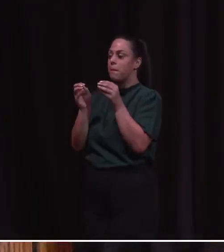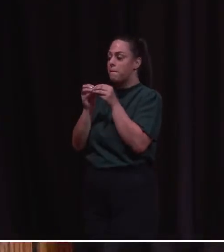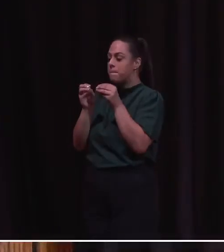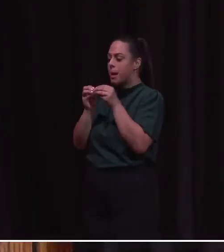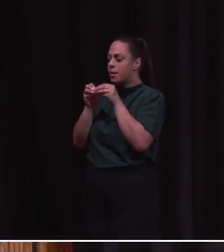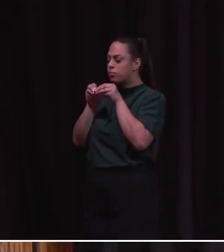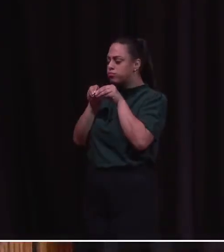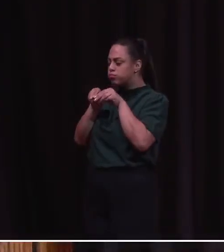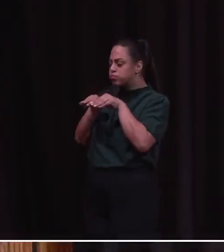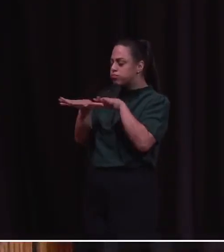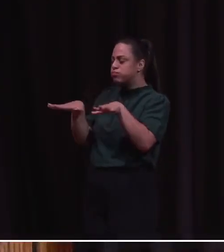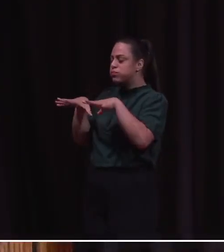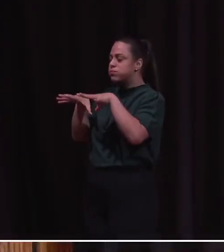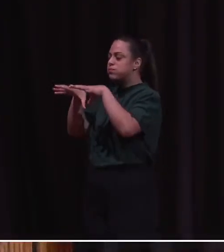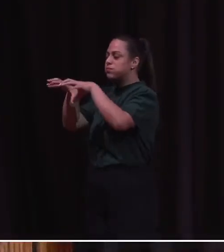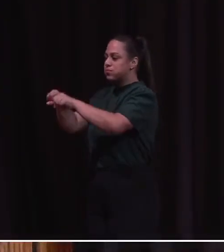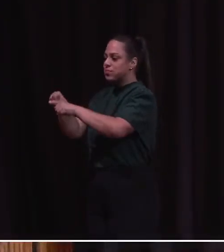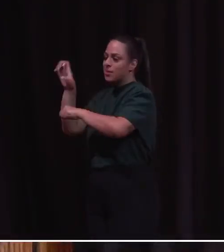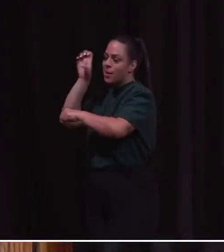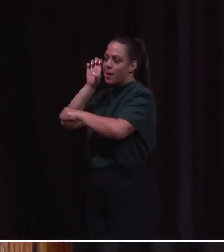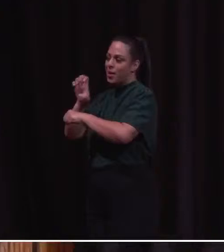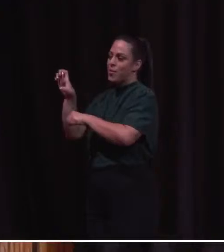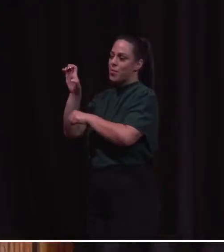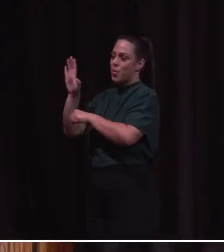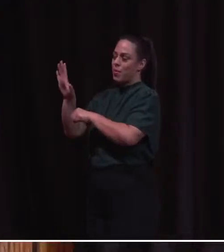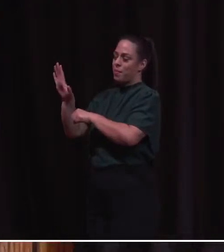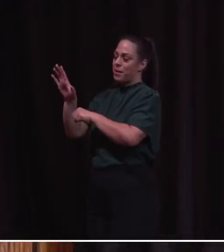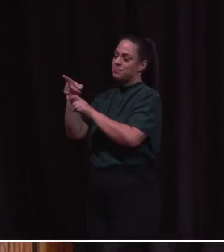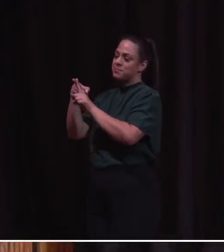the Age of Columbus discovering the New World.